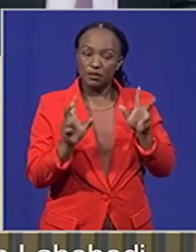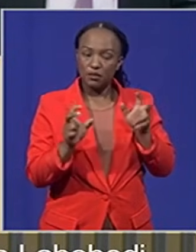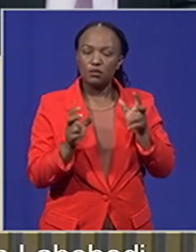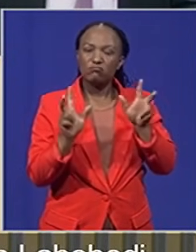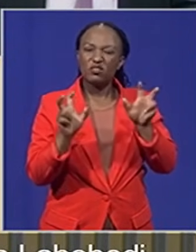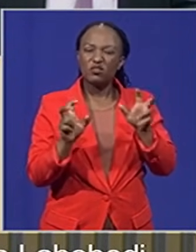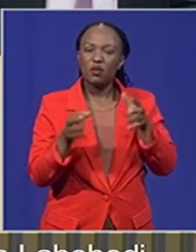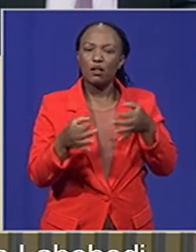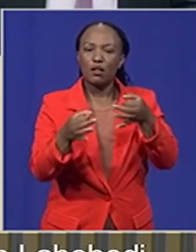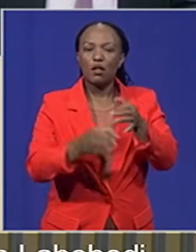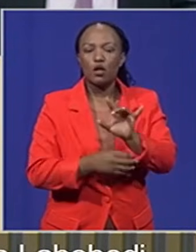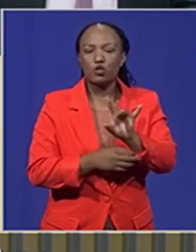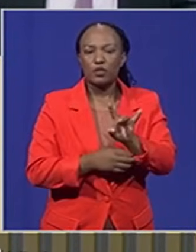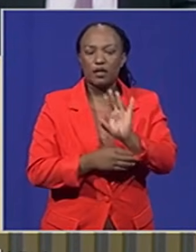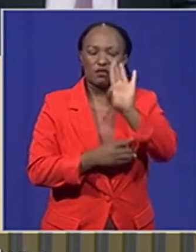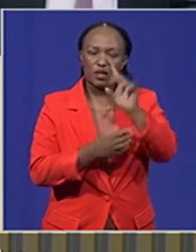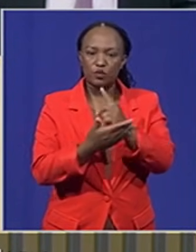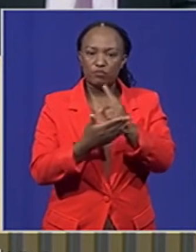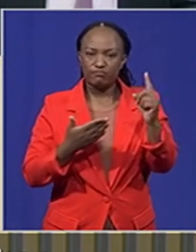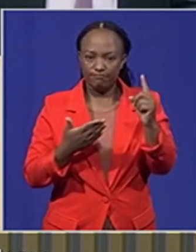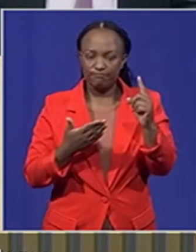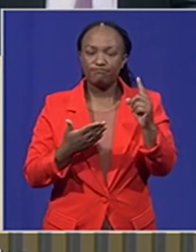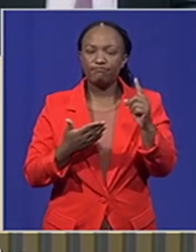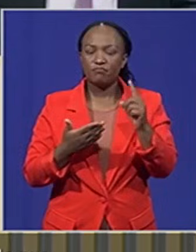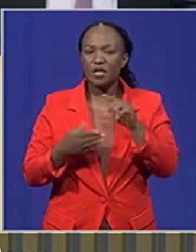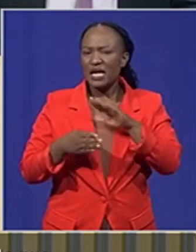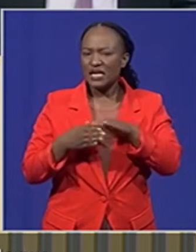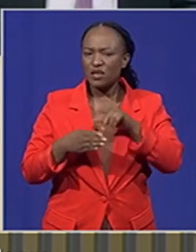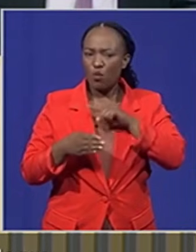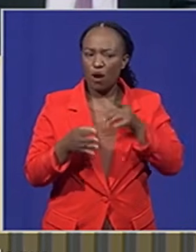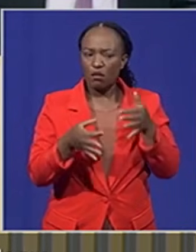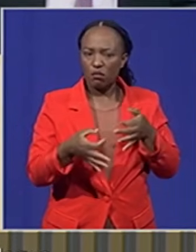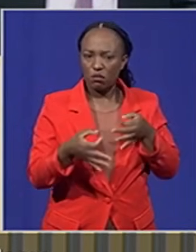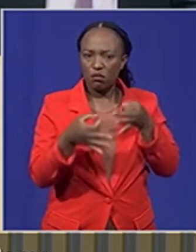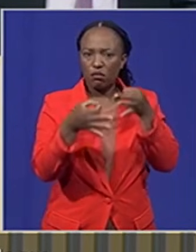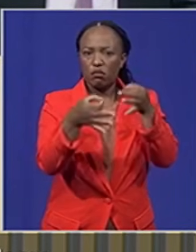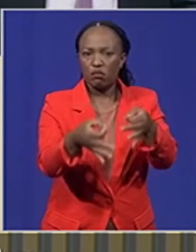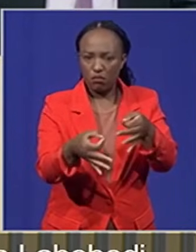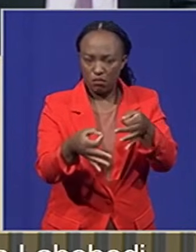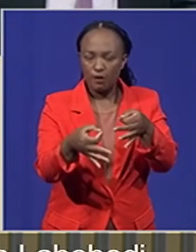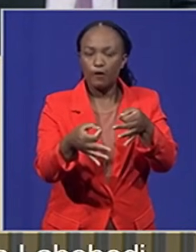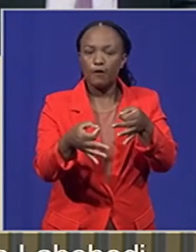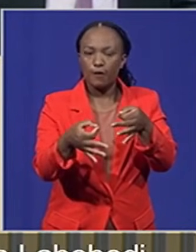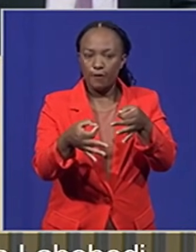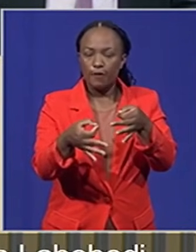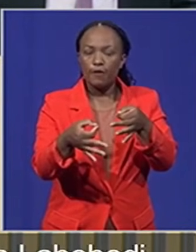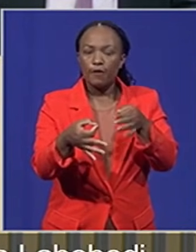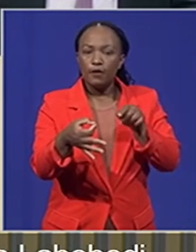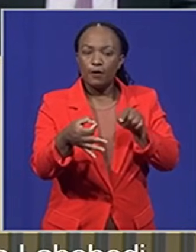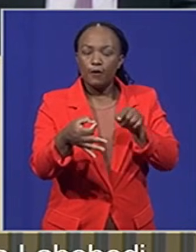Tuesday next week. The main reason for that is that